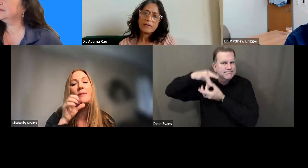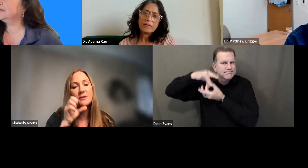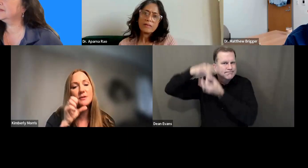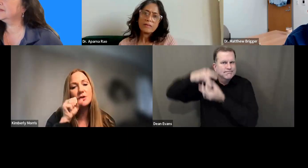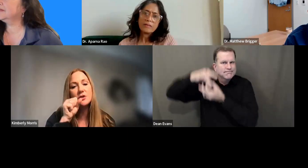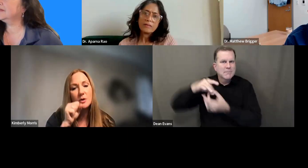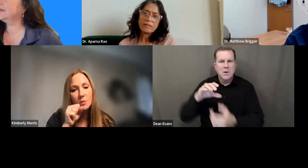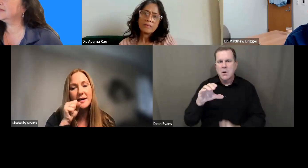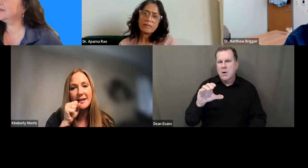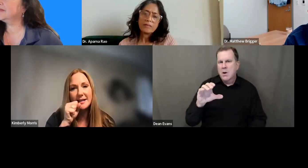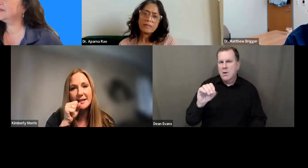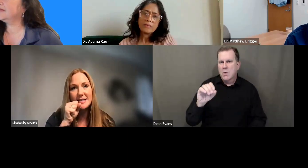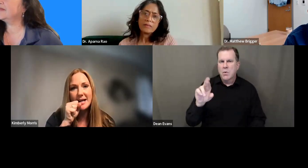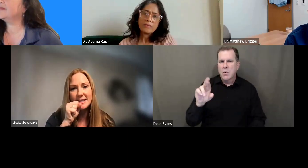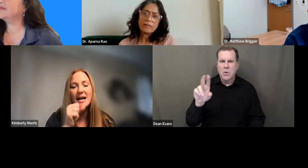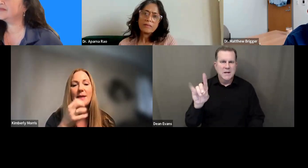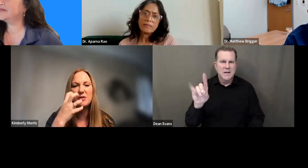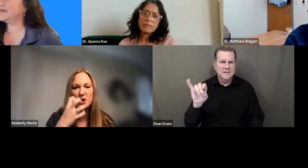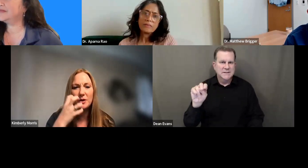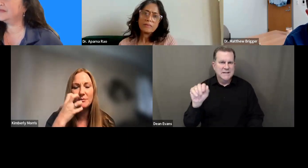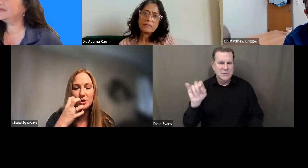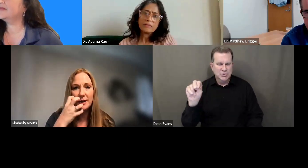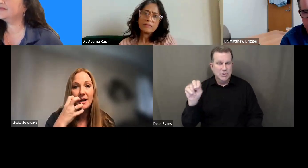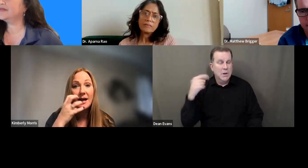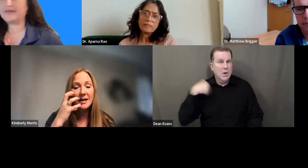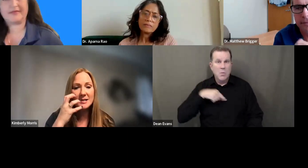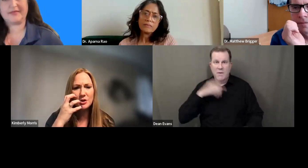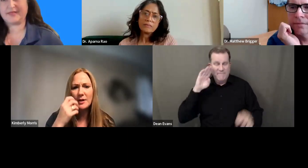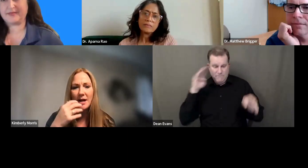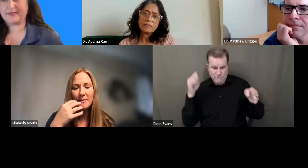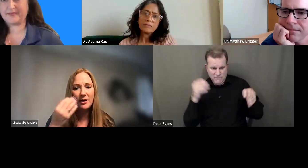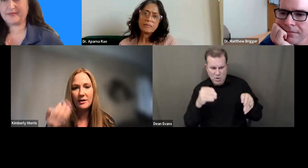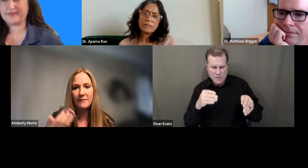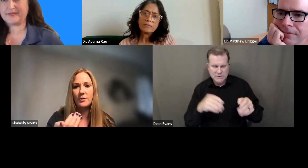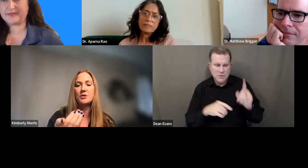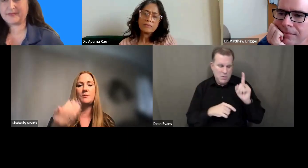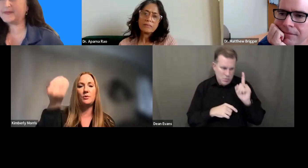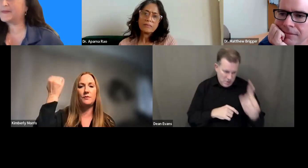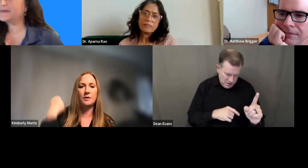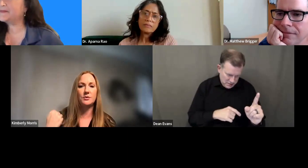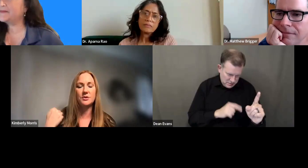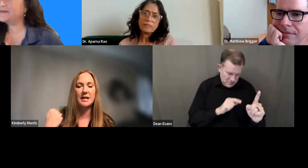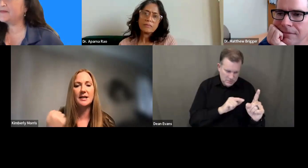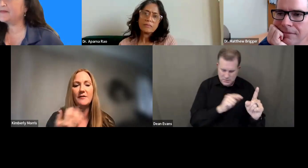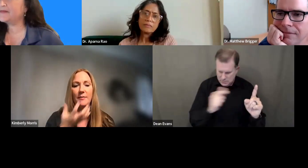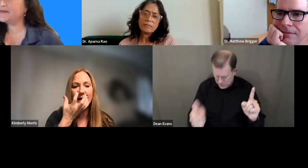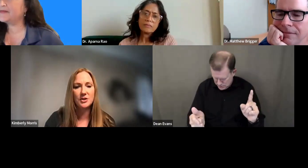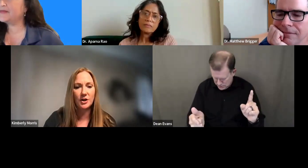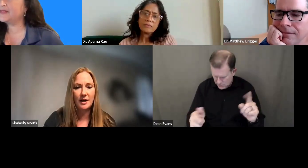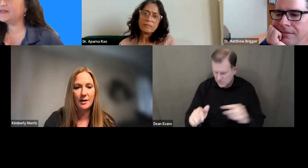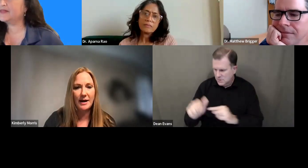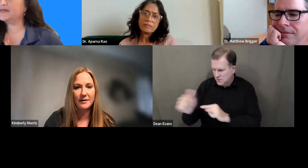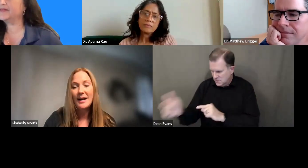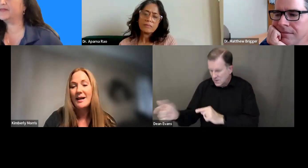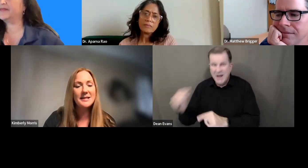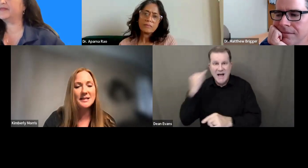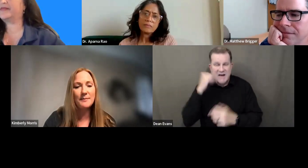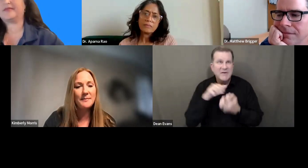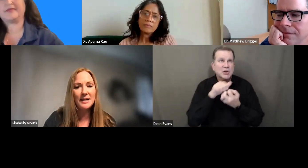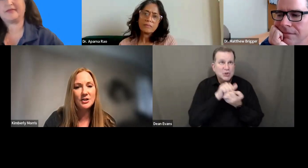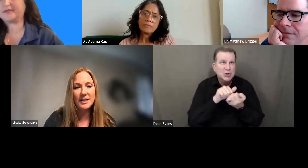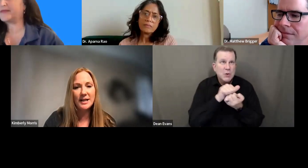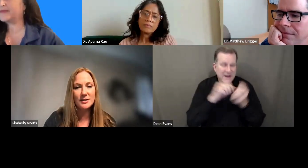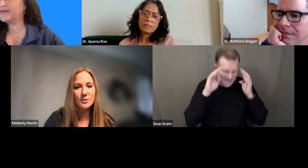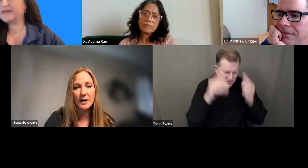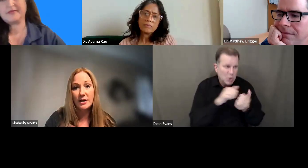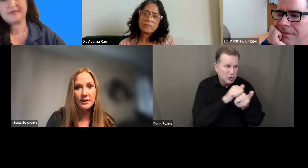and it's very common to focus on one thing at a time. I'm chewing. And as I'm chewing, I'm not going to focus on moving that saliva back. It's all going to come out. That